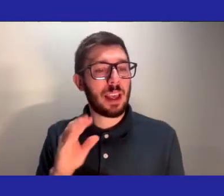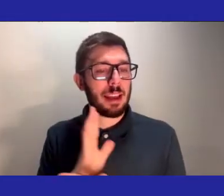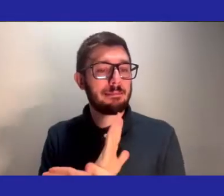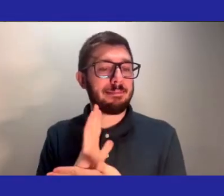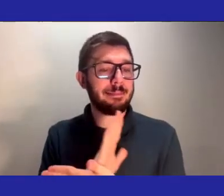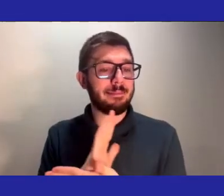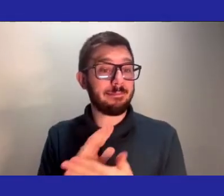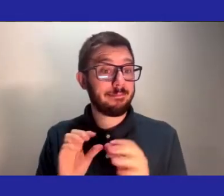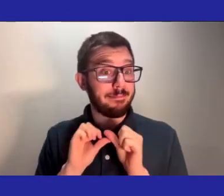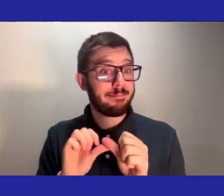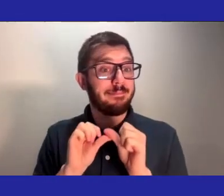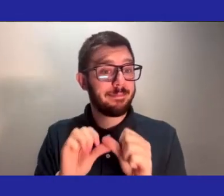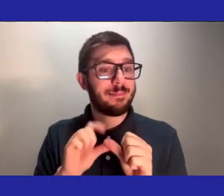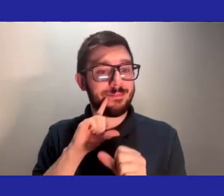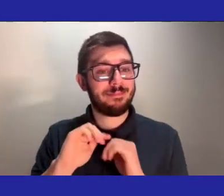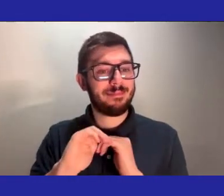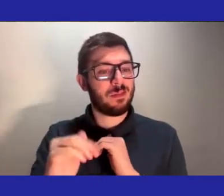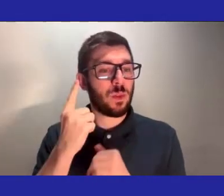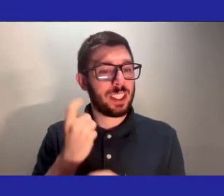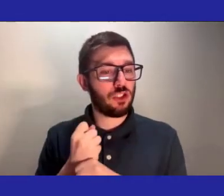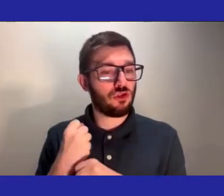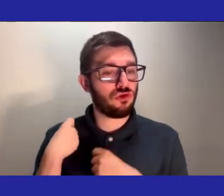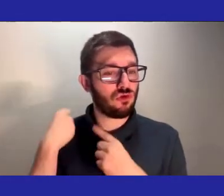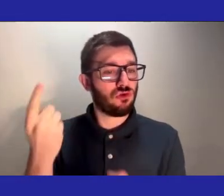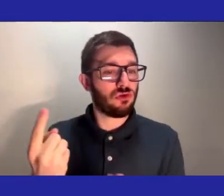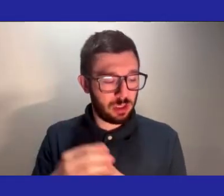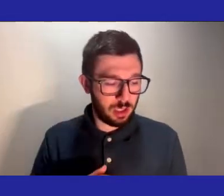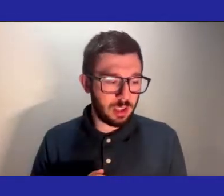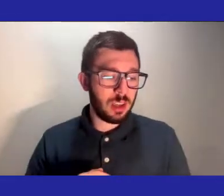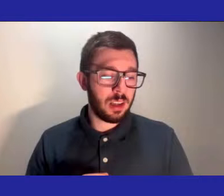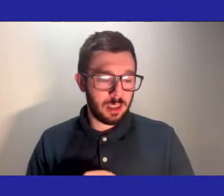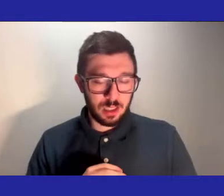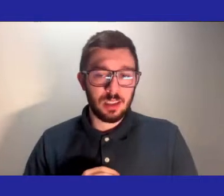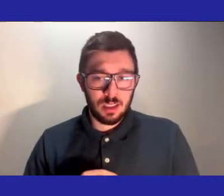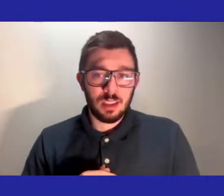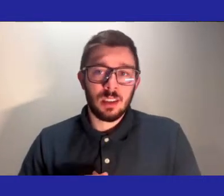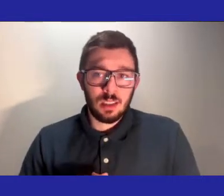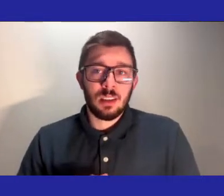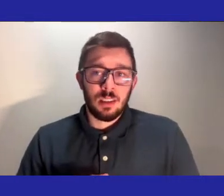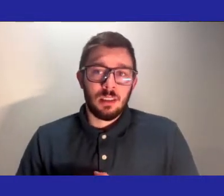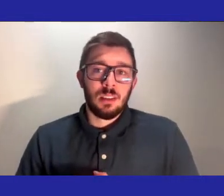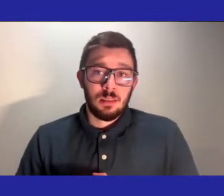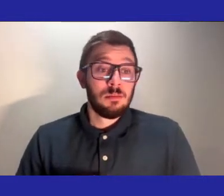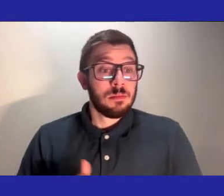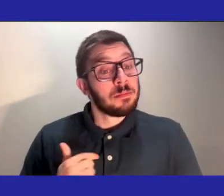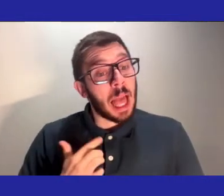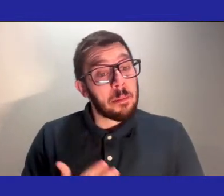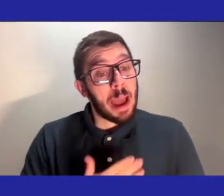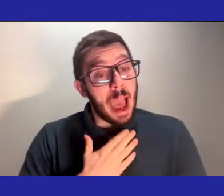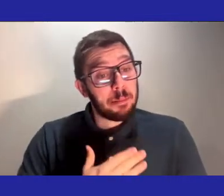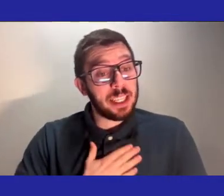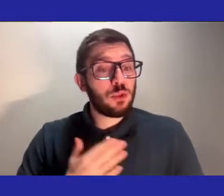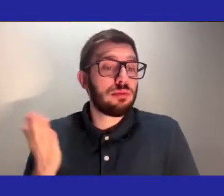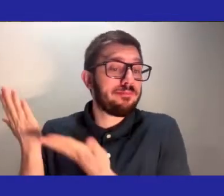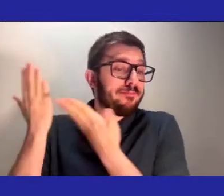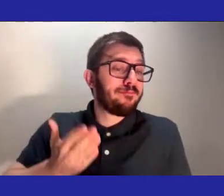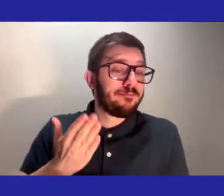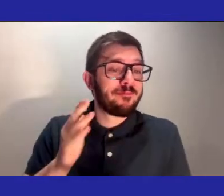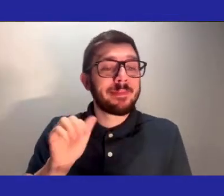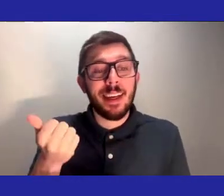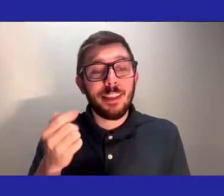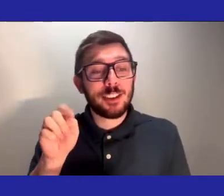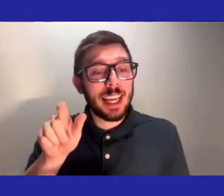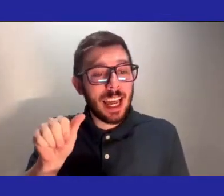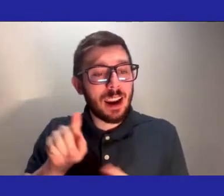for the last year or so. So I'm happy to bring other, data, but I think, overall it's